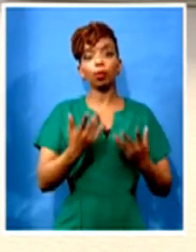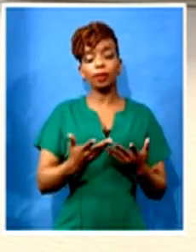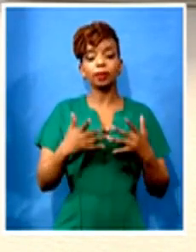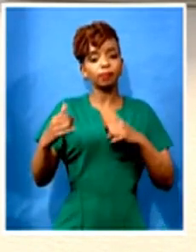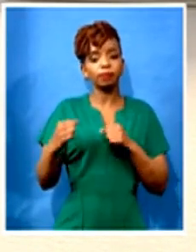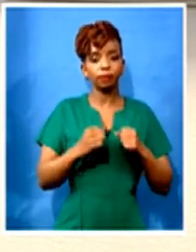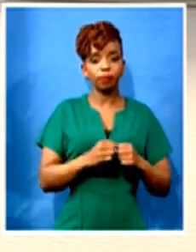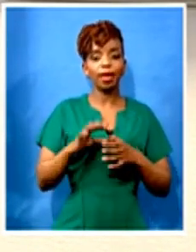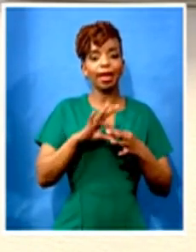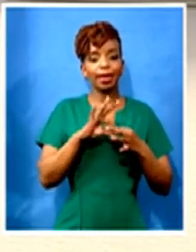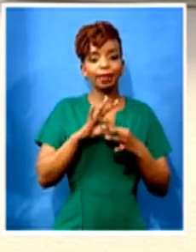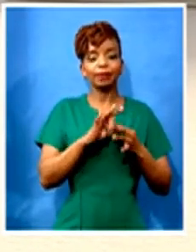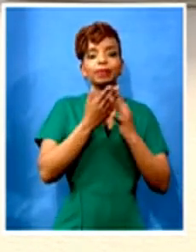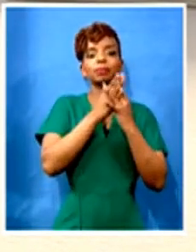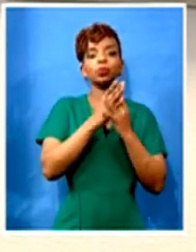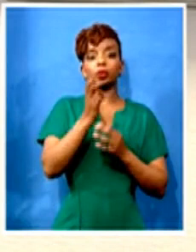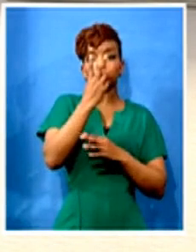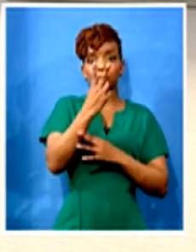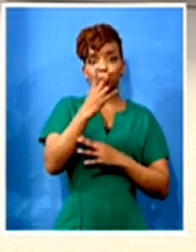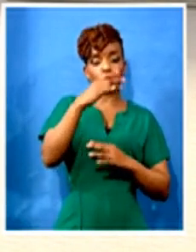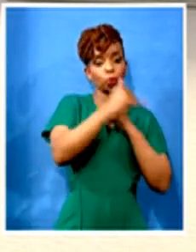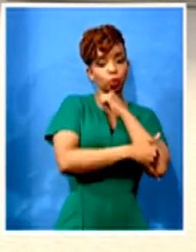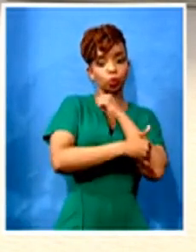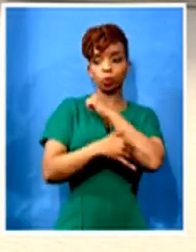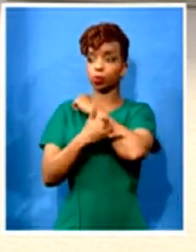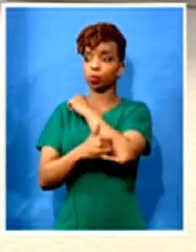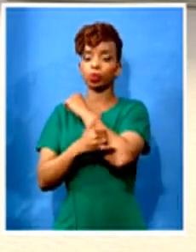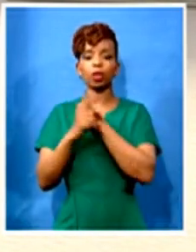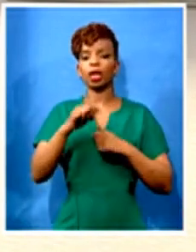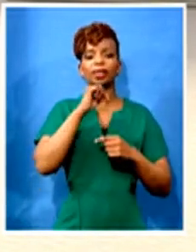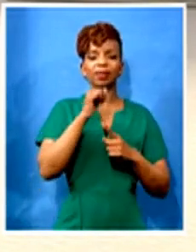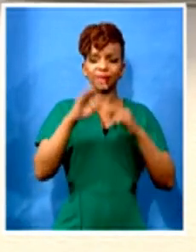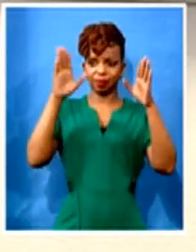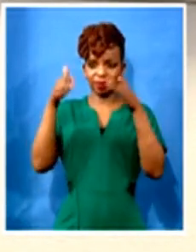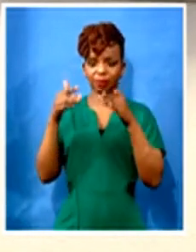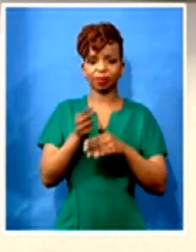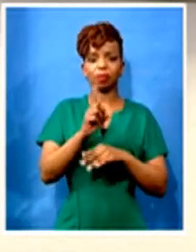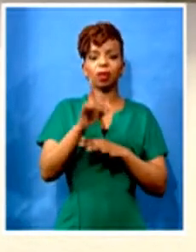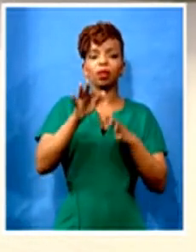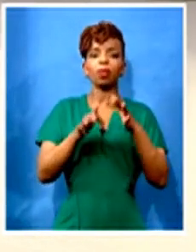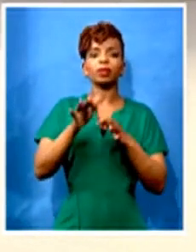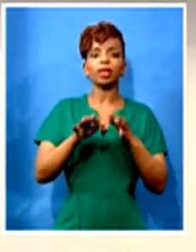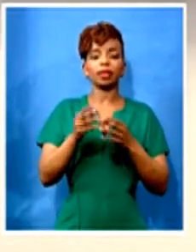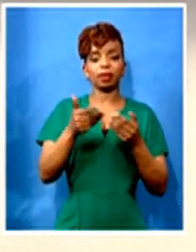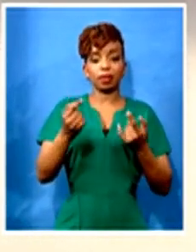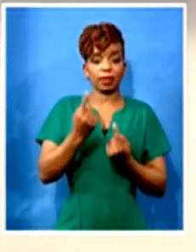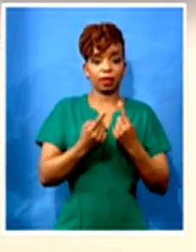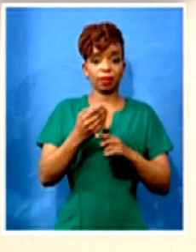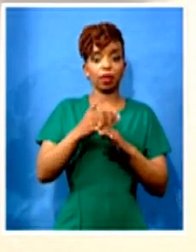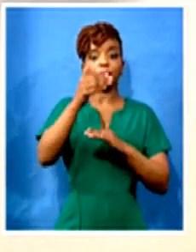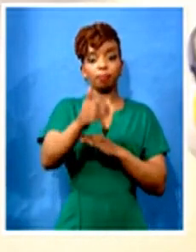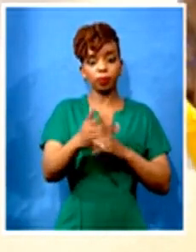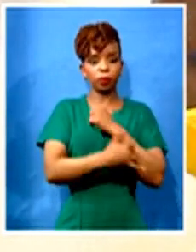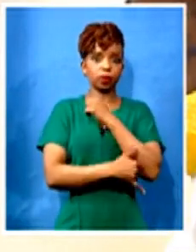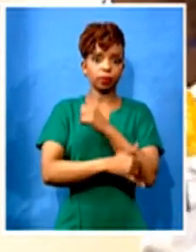and descend into the political arena with an opposition party of a host country. But Mr. Gardee, are you not shouting on top of rooftops as